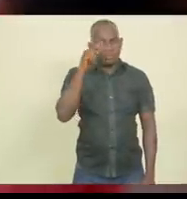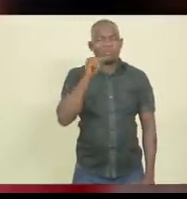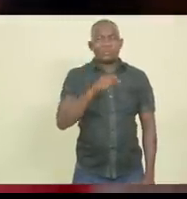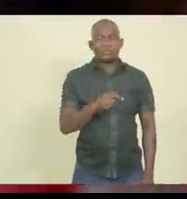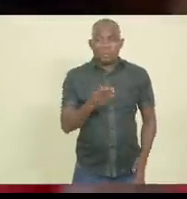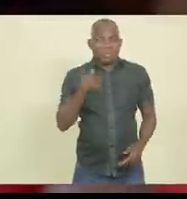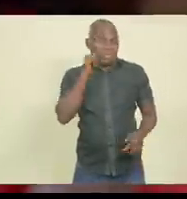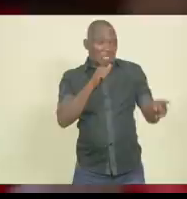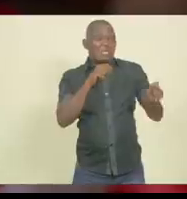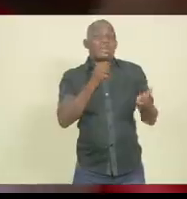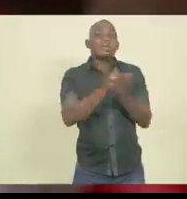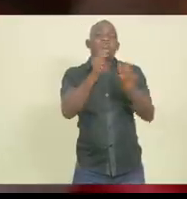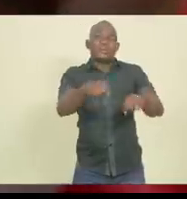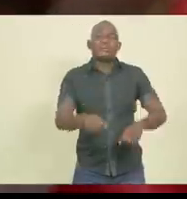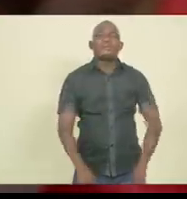She could help us.